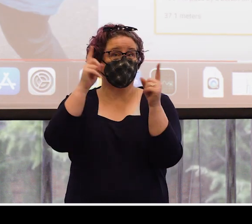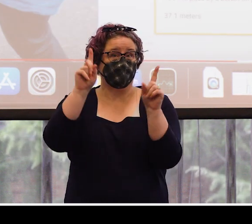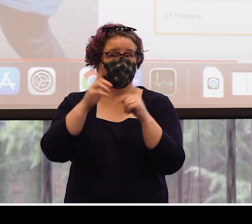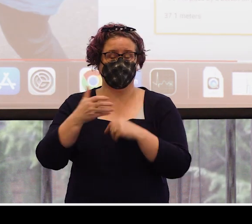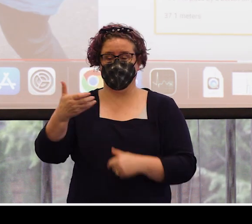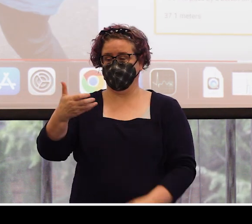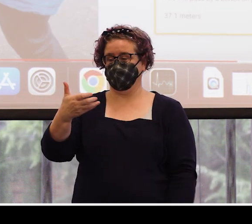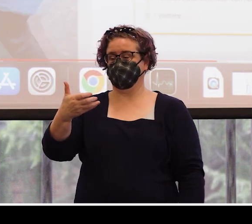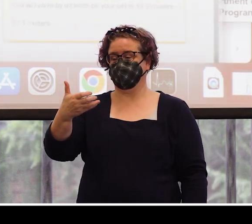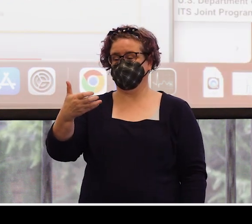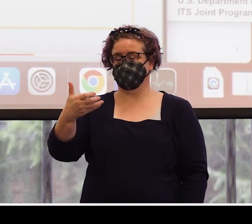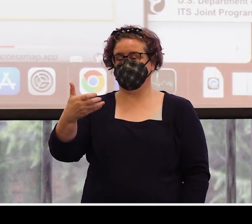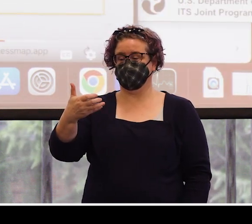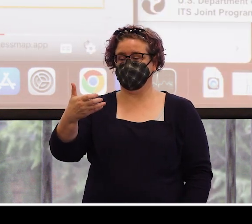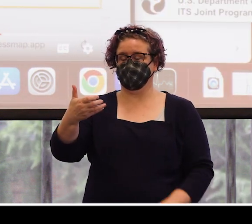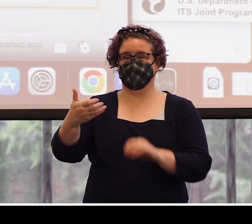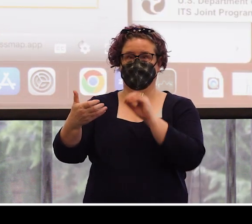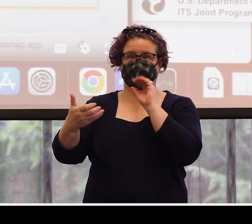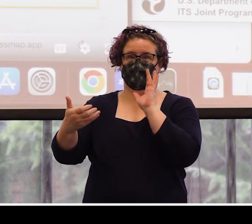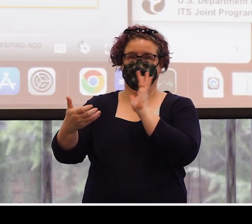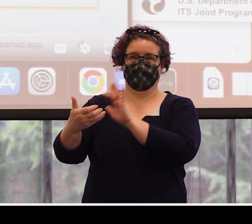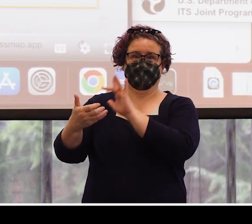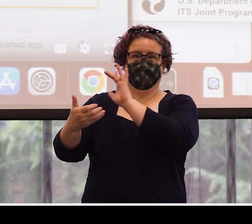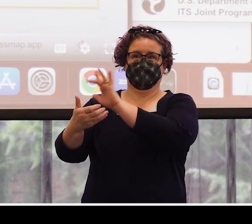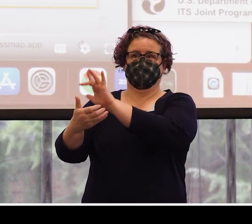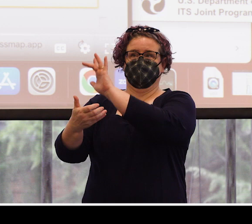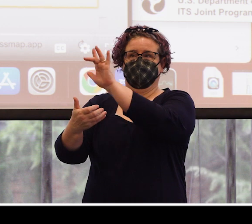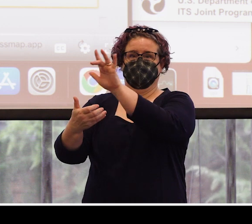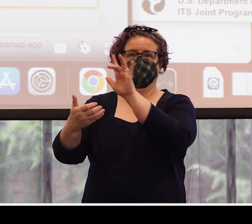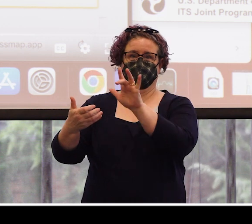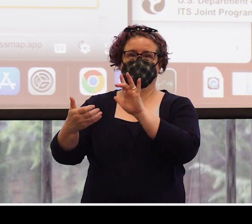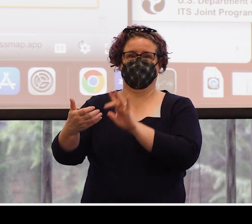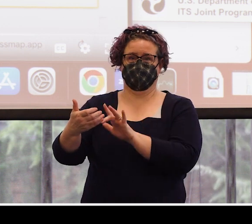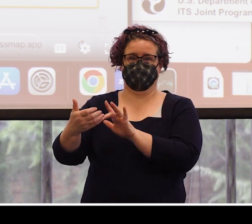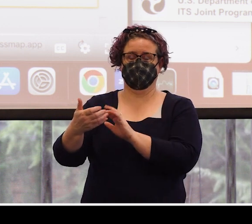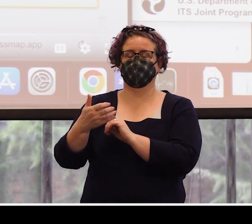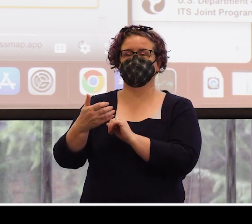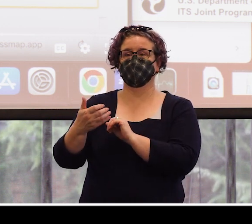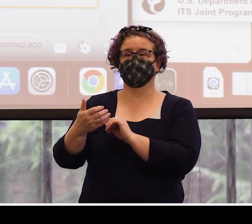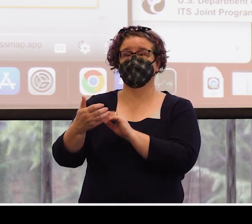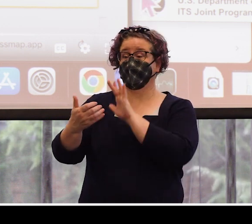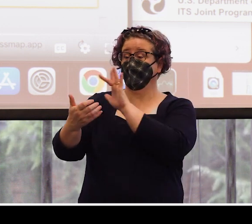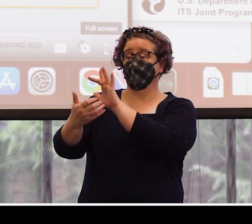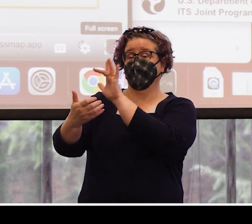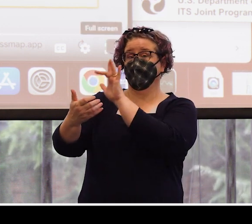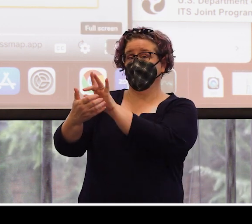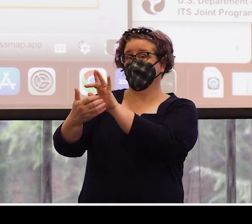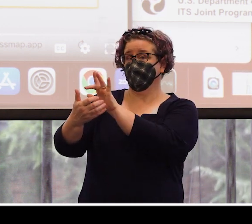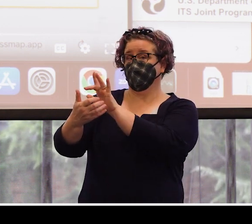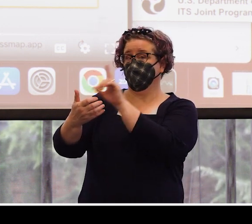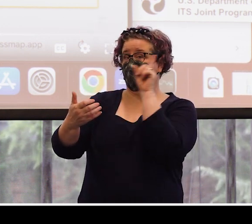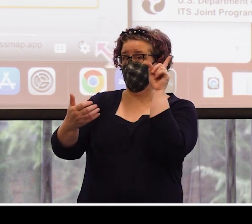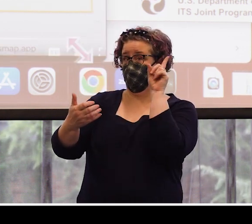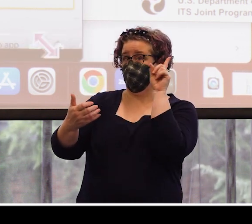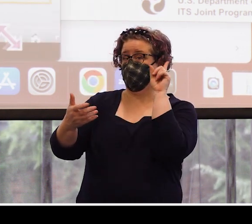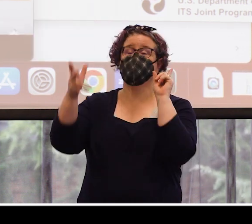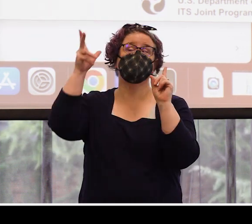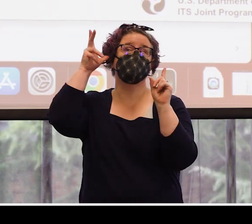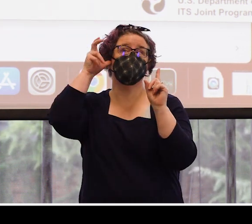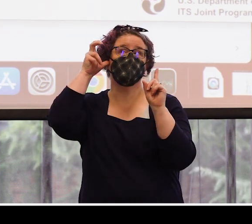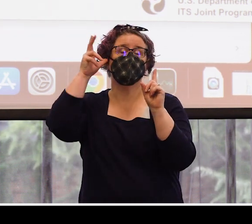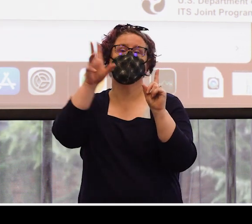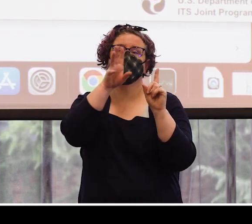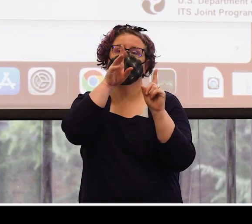you typically explore the screen, you tap around, when you tap once, you hear what it